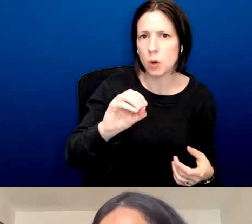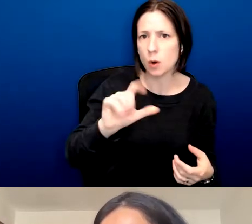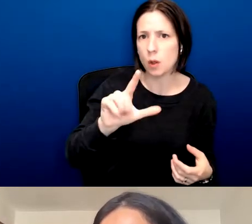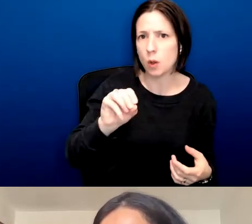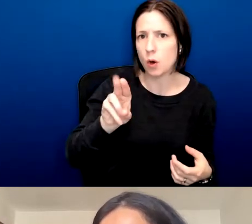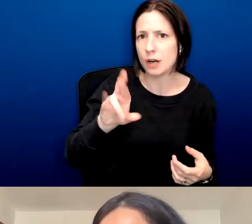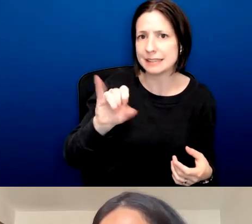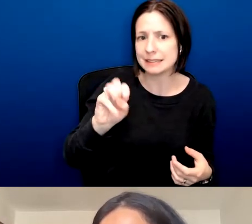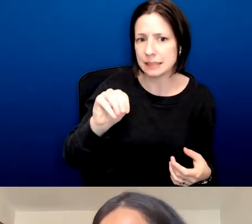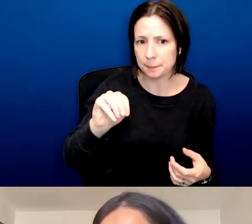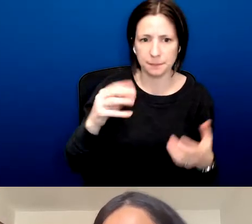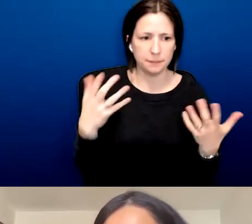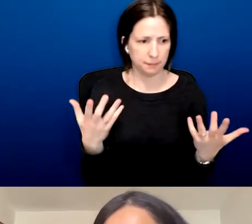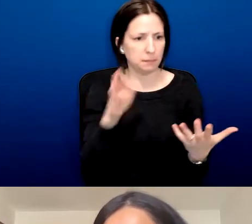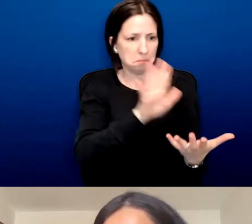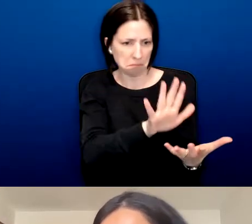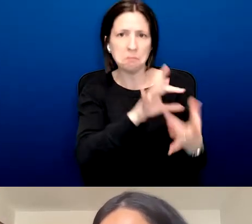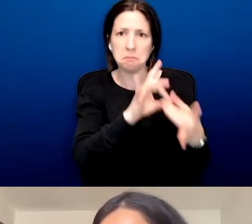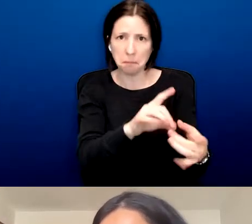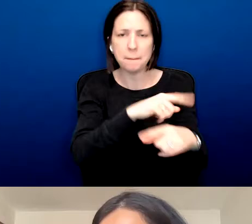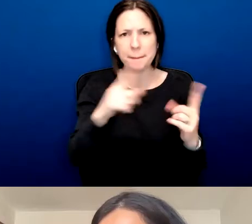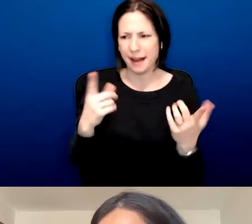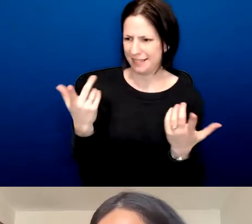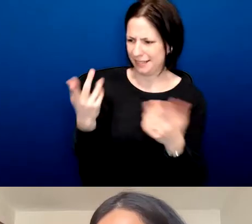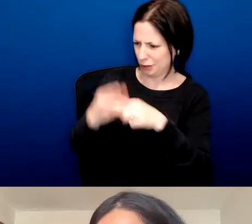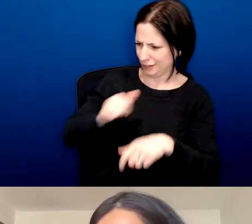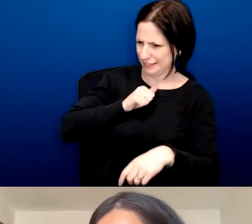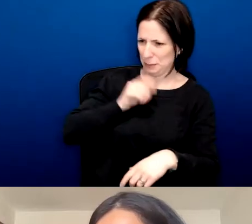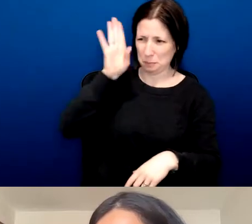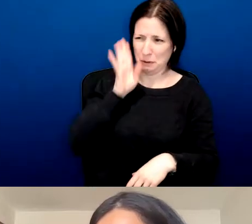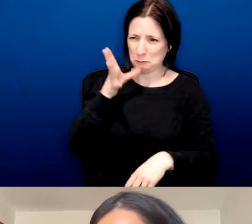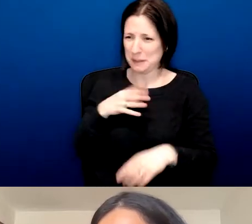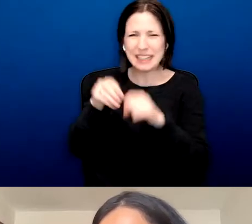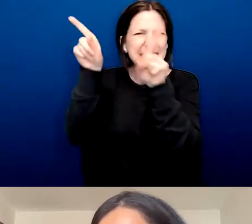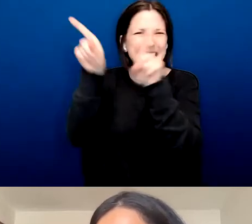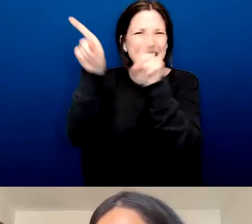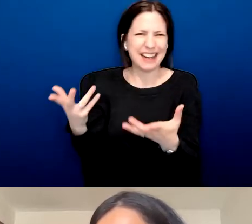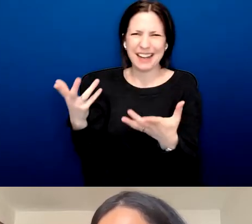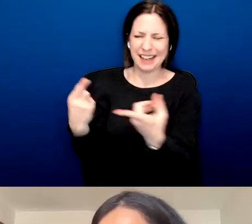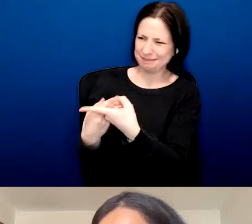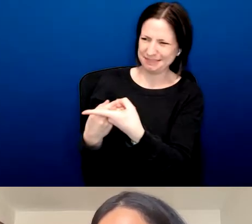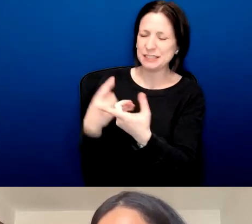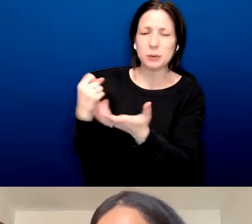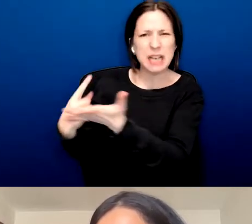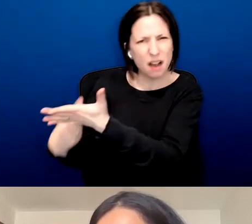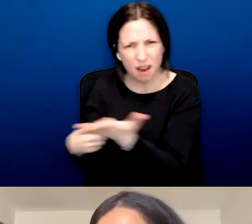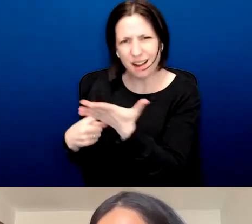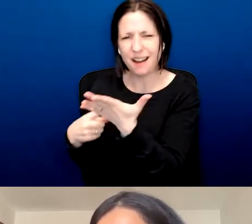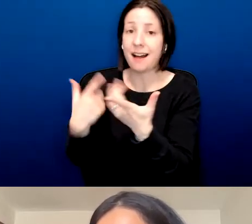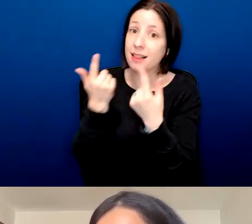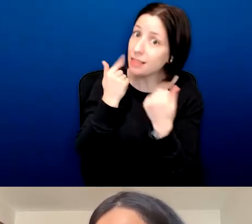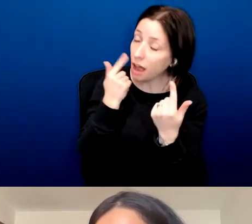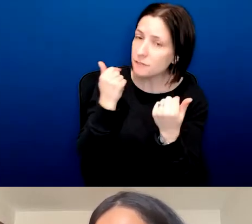ourselves I'm a brown woman in India. So we were laughing about that, and we were discussing this with fury and anger and